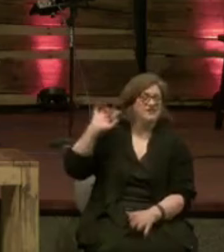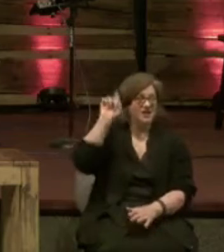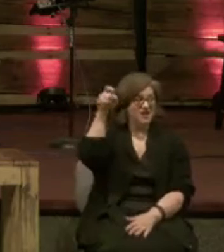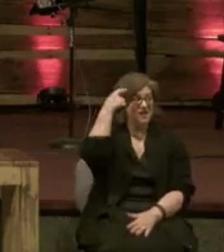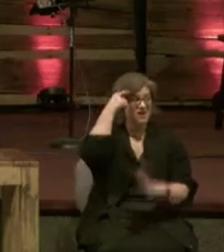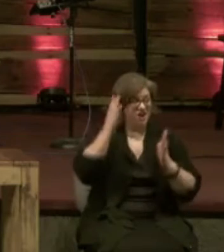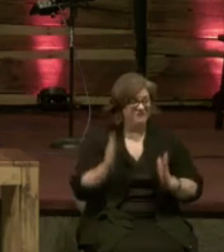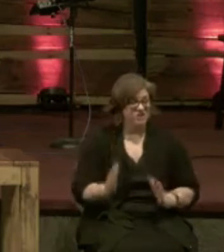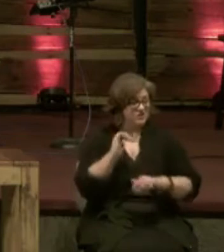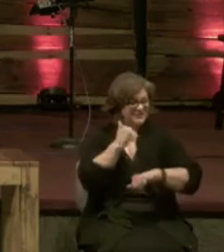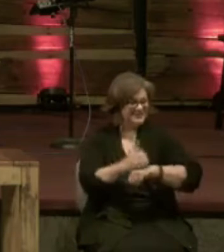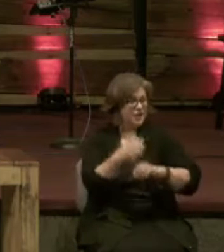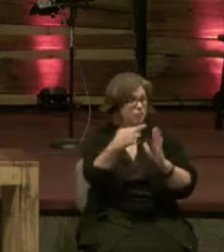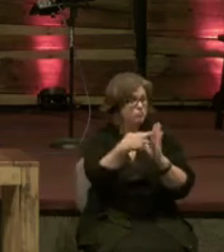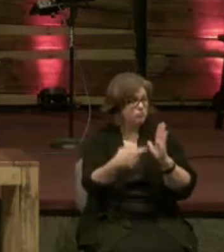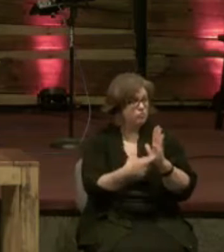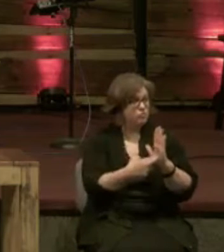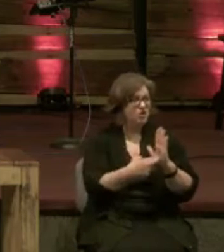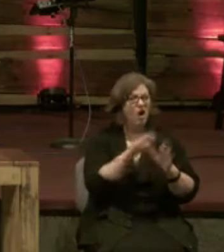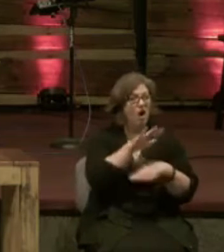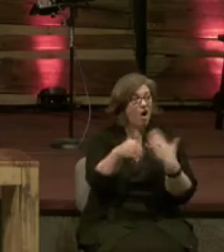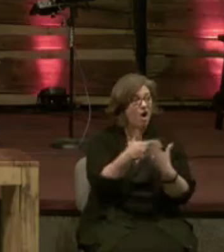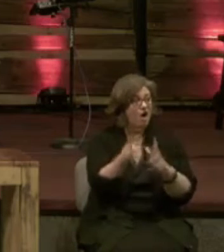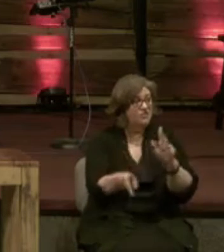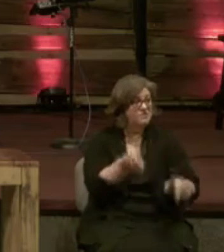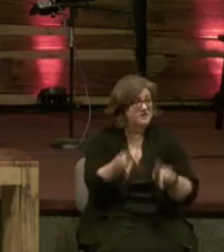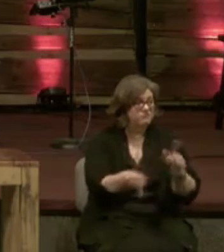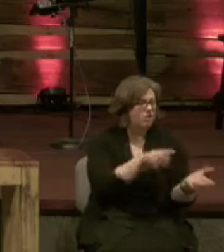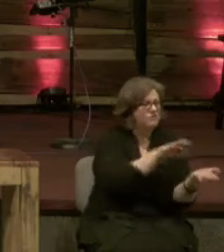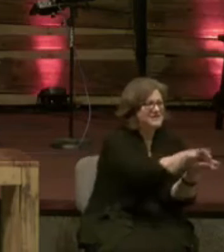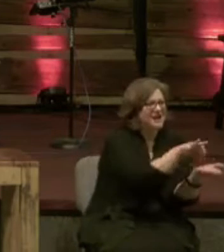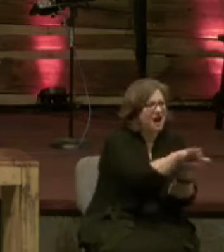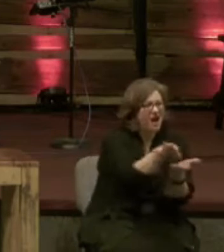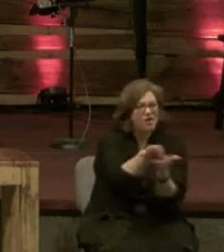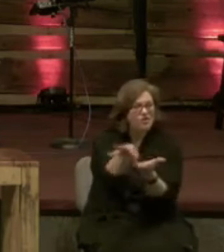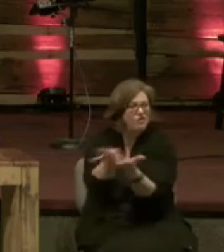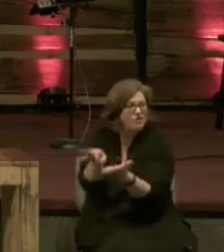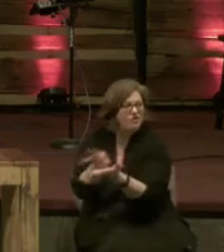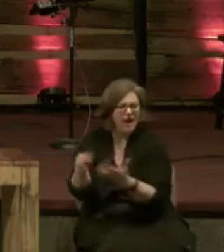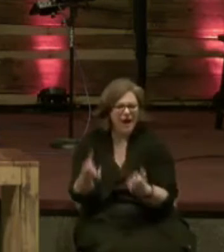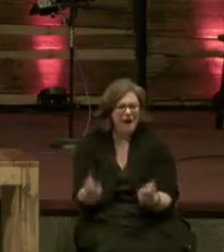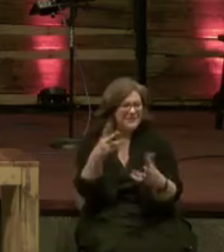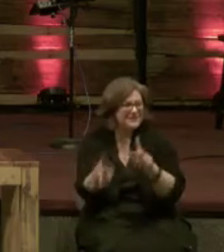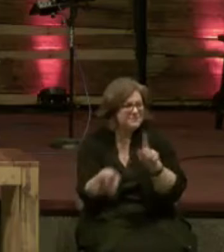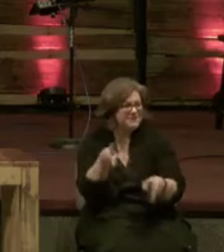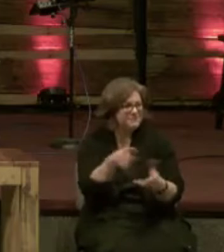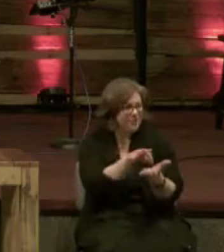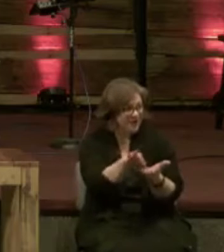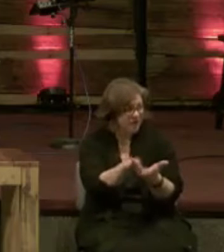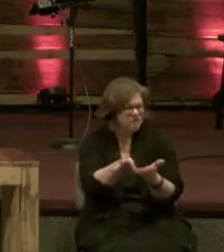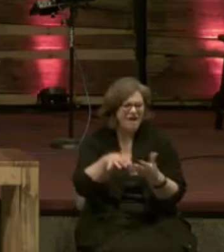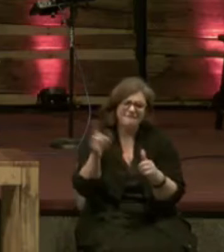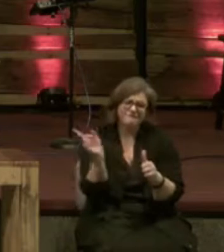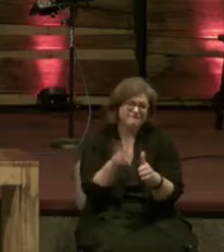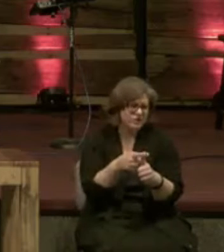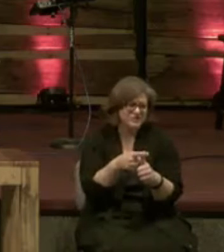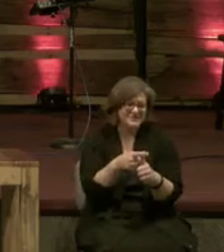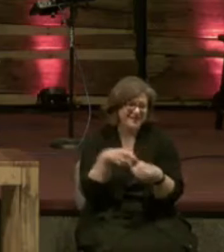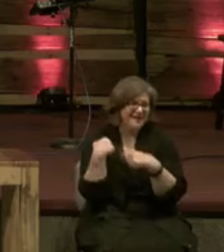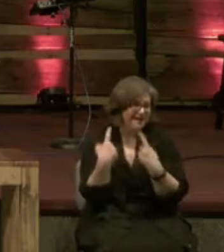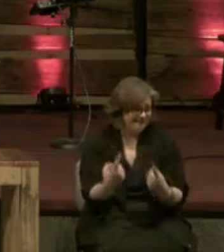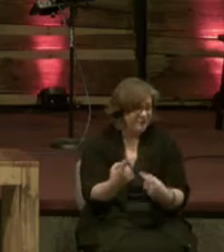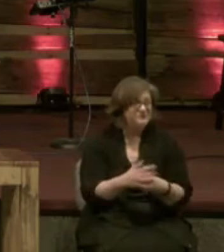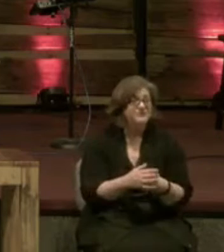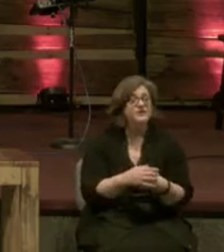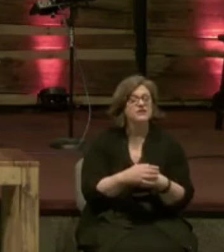that a census should be taken of the entire Roman world. This was the first census that took place while Quirinius